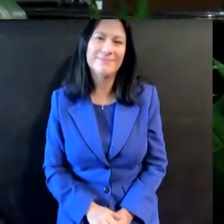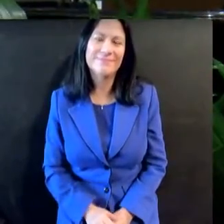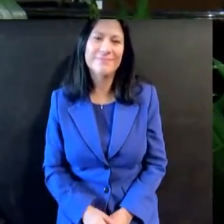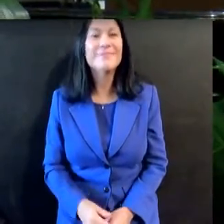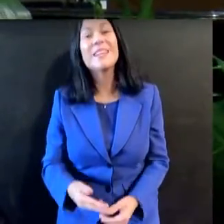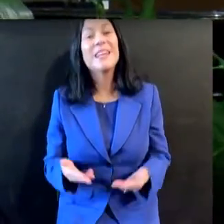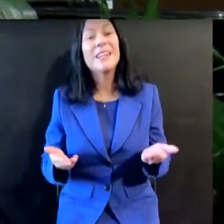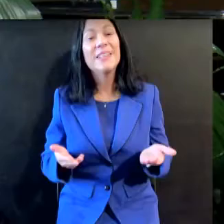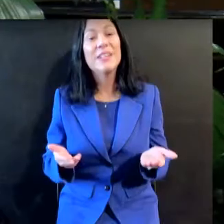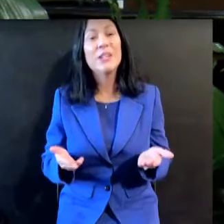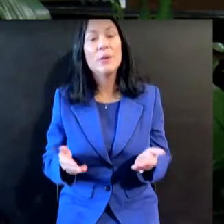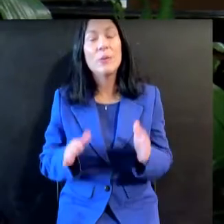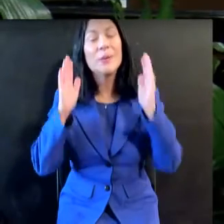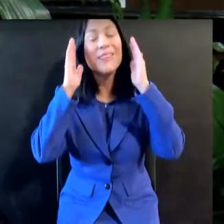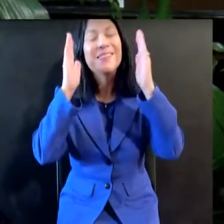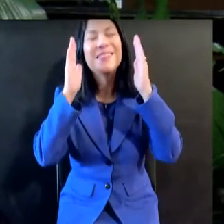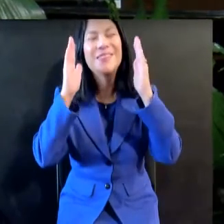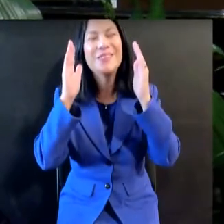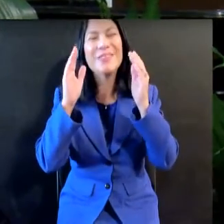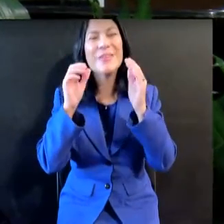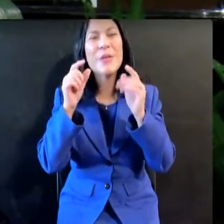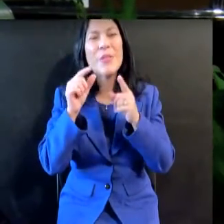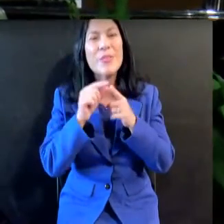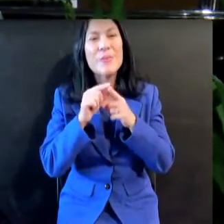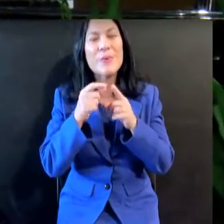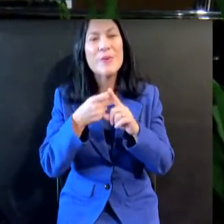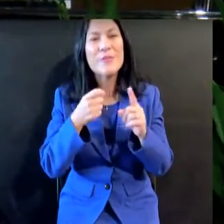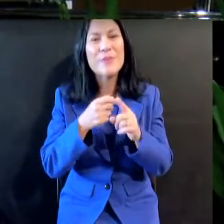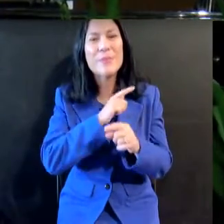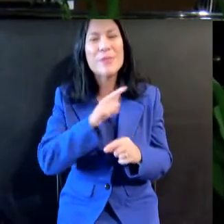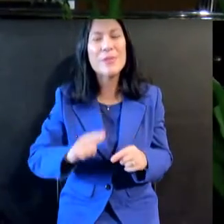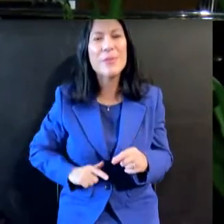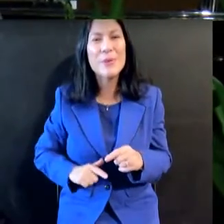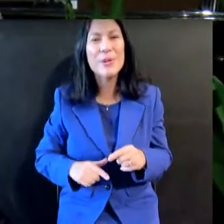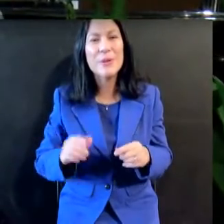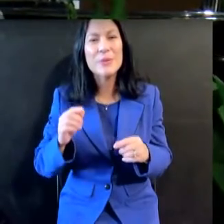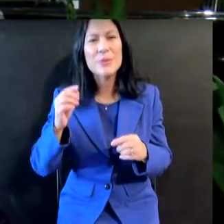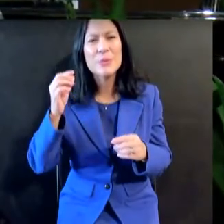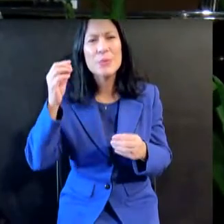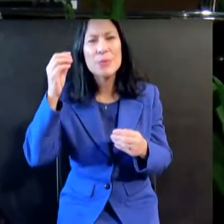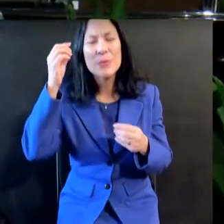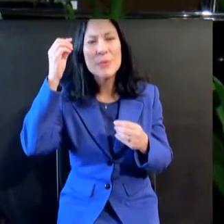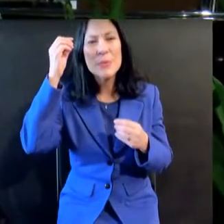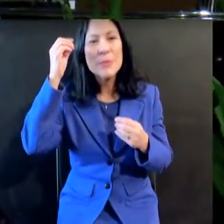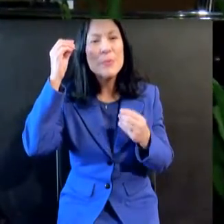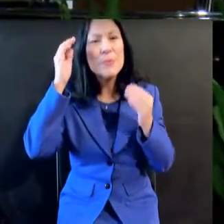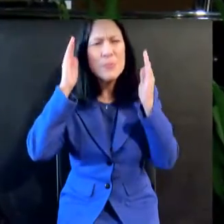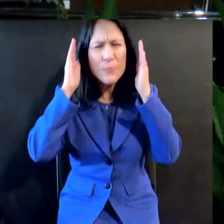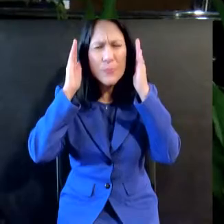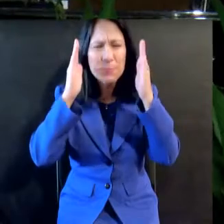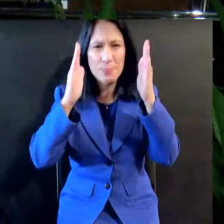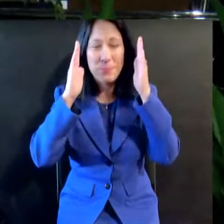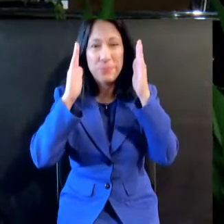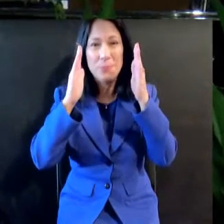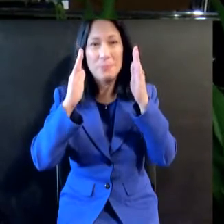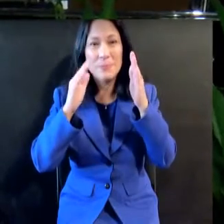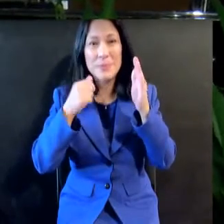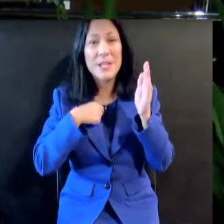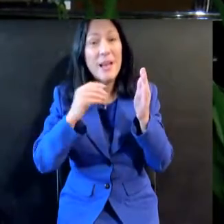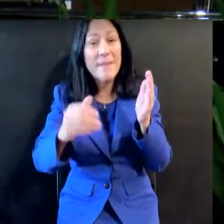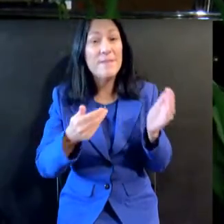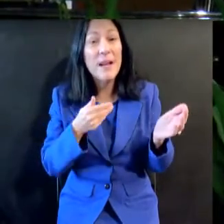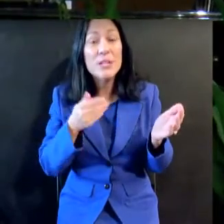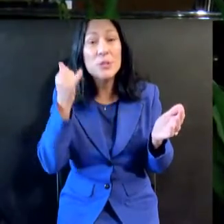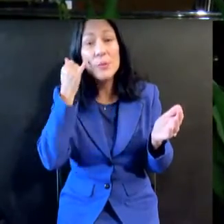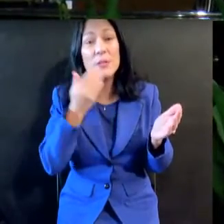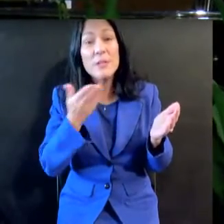Hear the word of the Lord this morning. And I want you just to really concentrate on that. Listen. In fact, I might even invite you to, if you